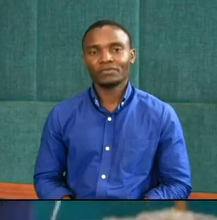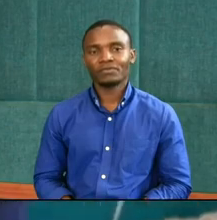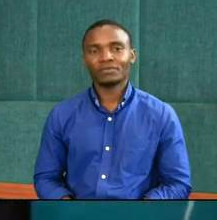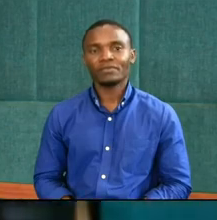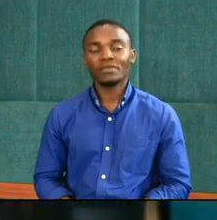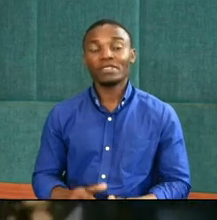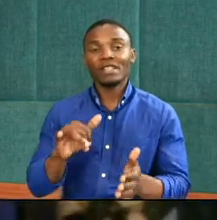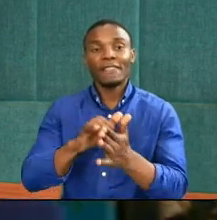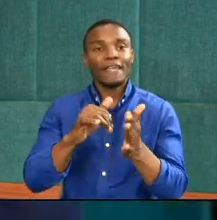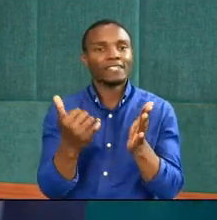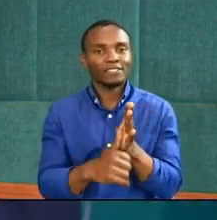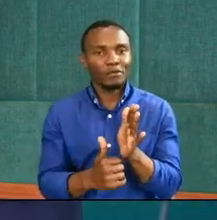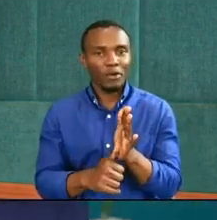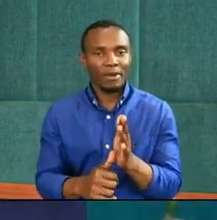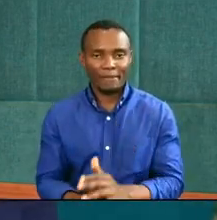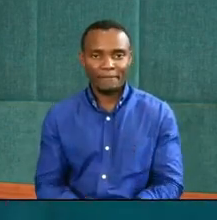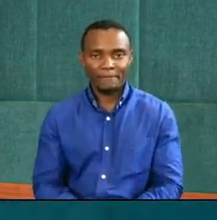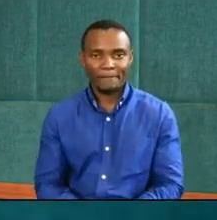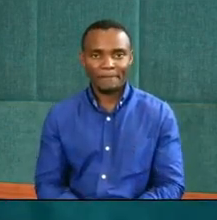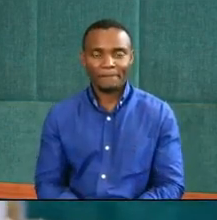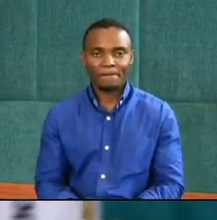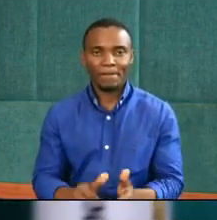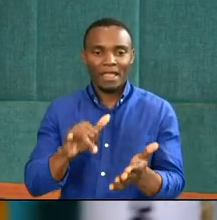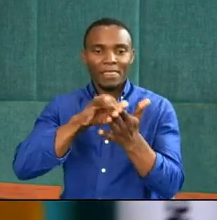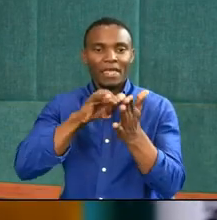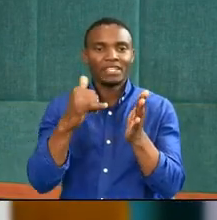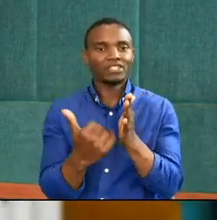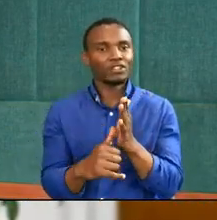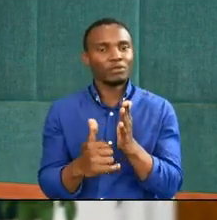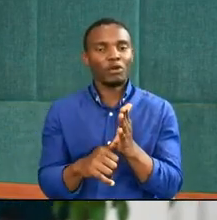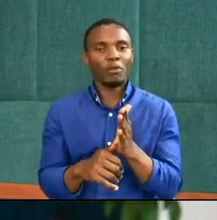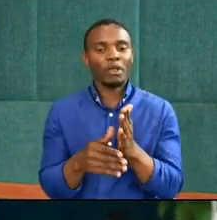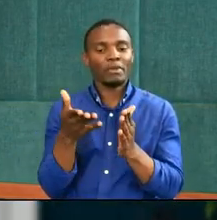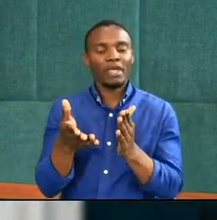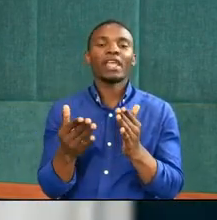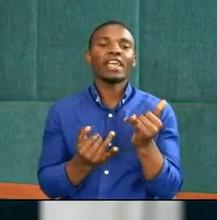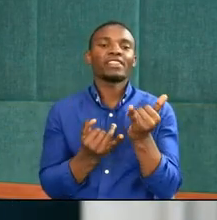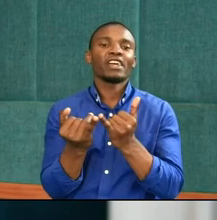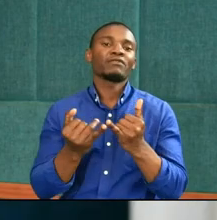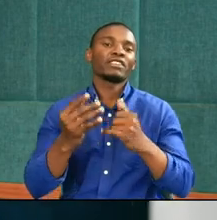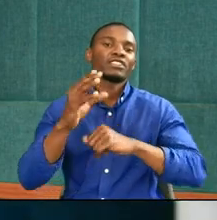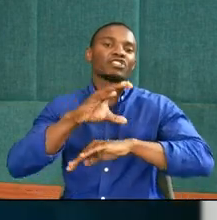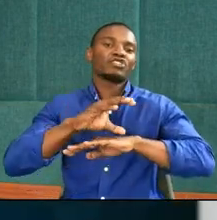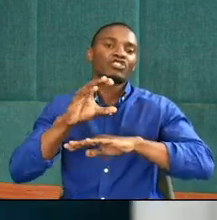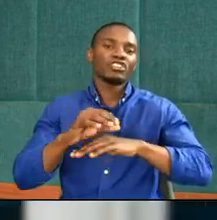That's the problem. That is the problem in the Adventist church.